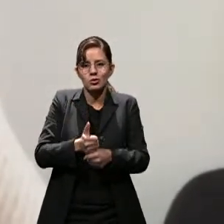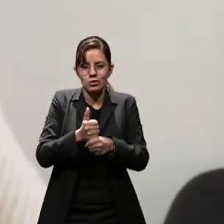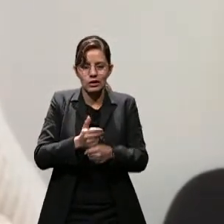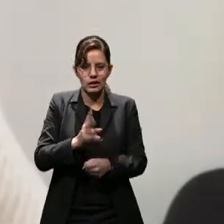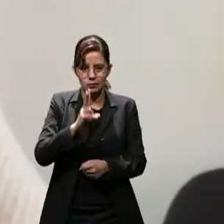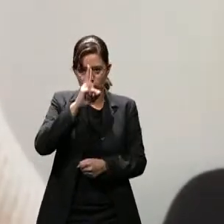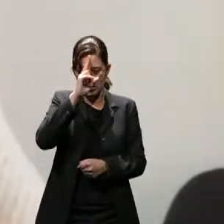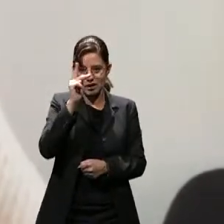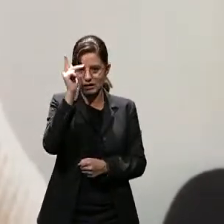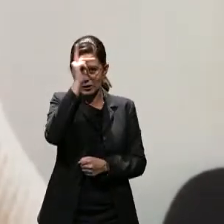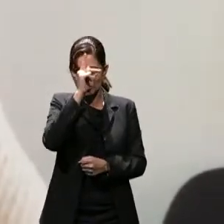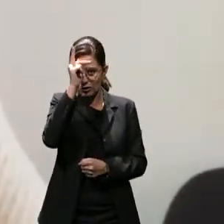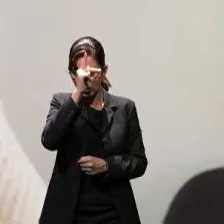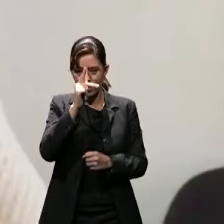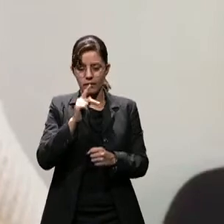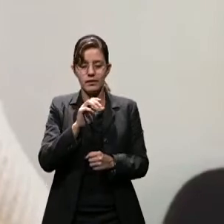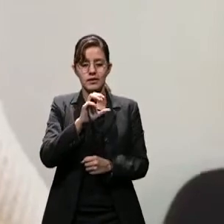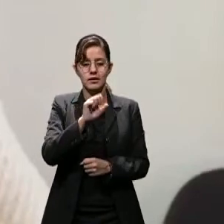part of